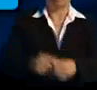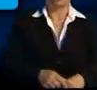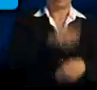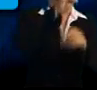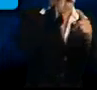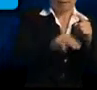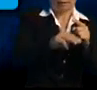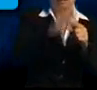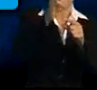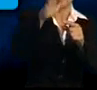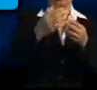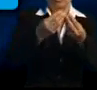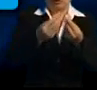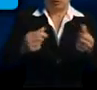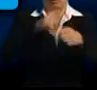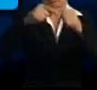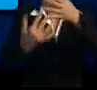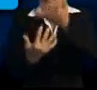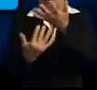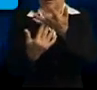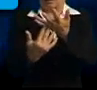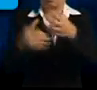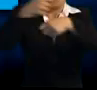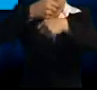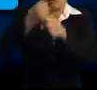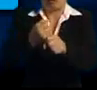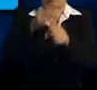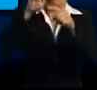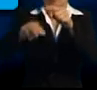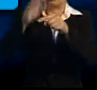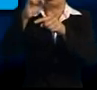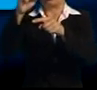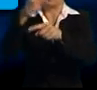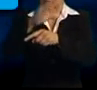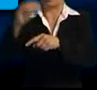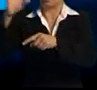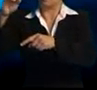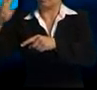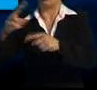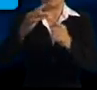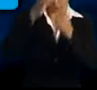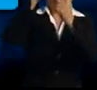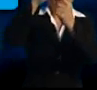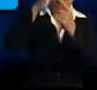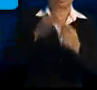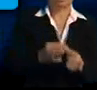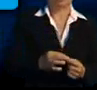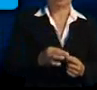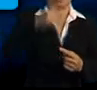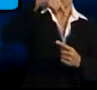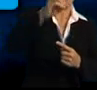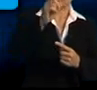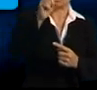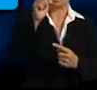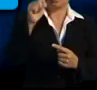carbonates decompose when heated to form metal oxides and carbon dioxide, except for potassium